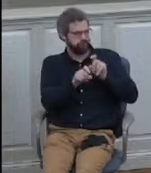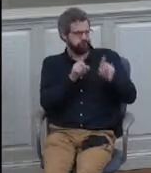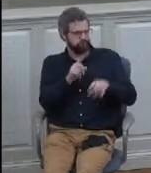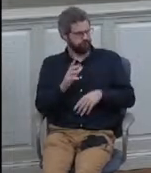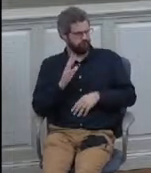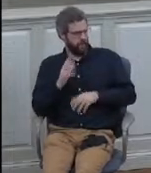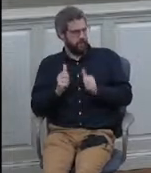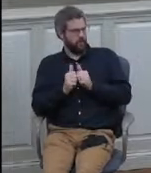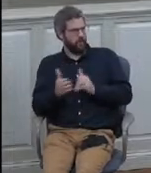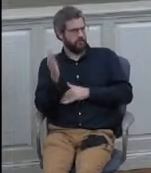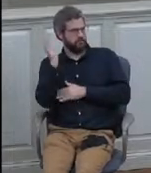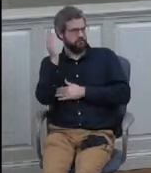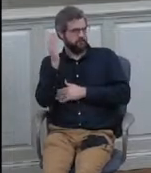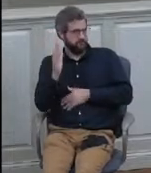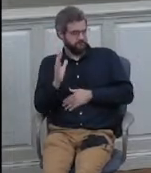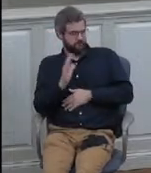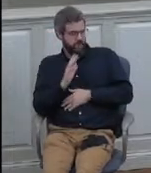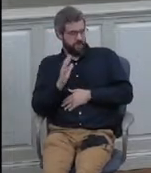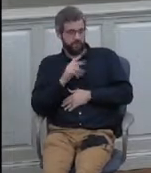questions.